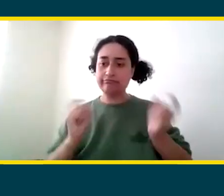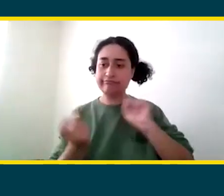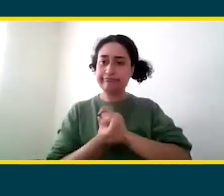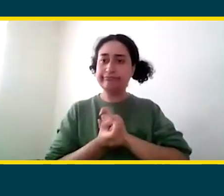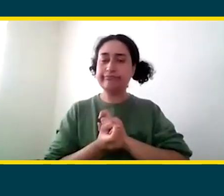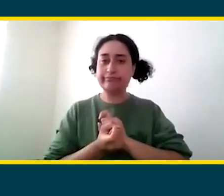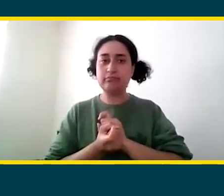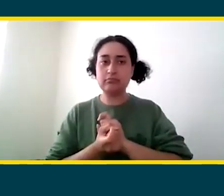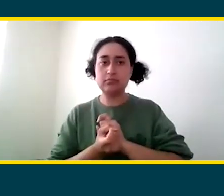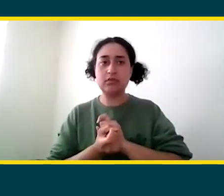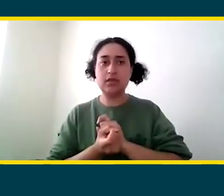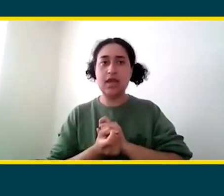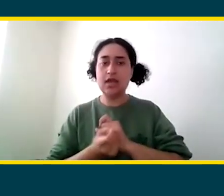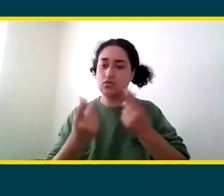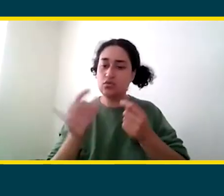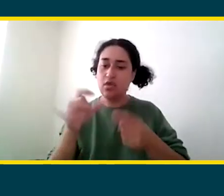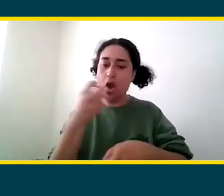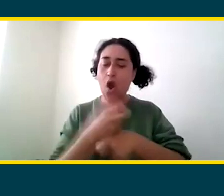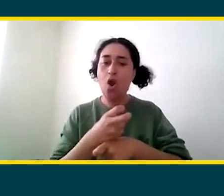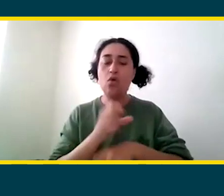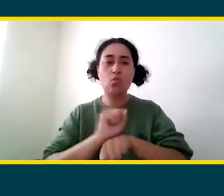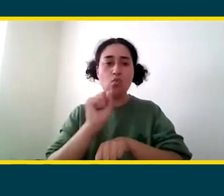and do that hard work to change